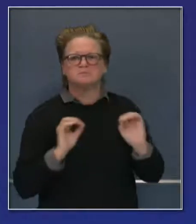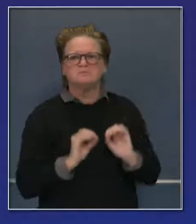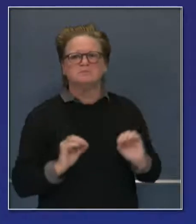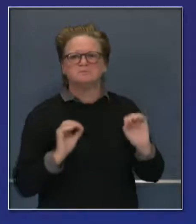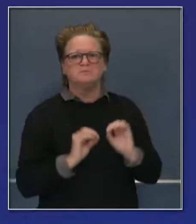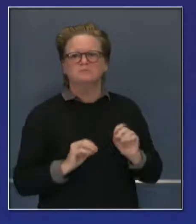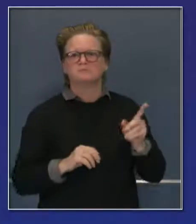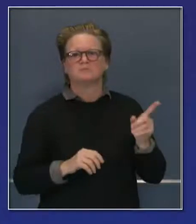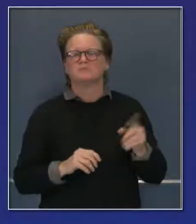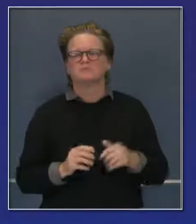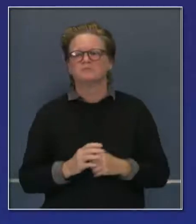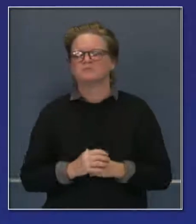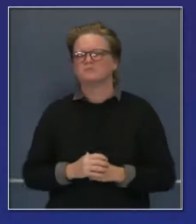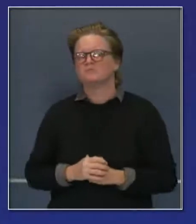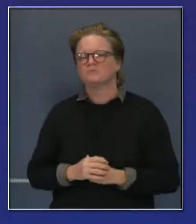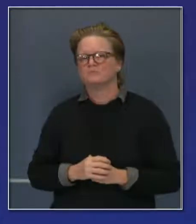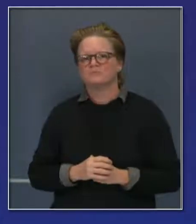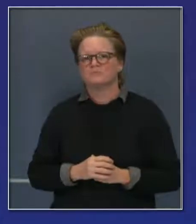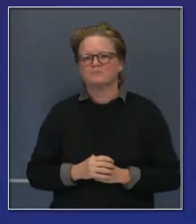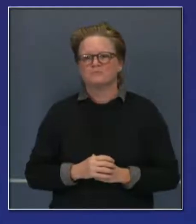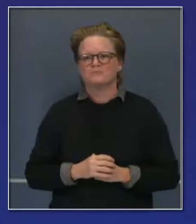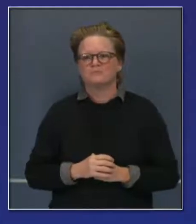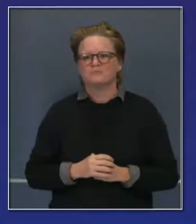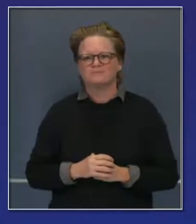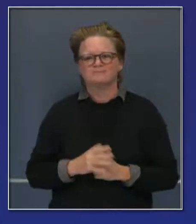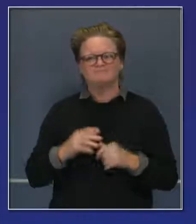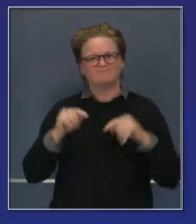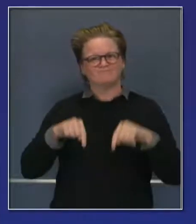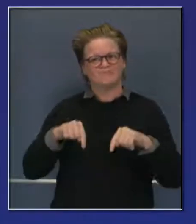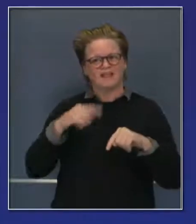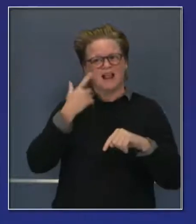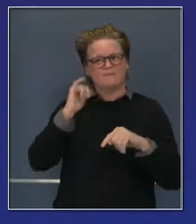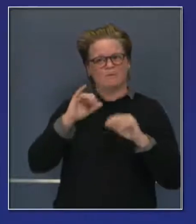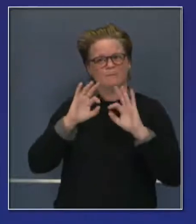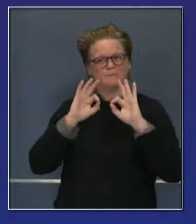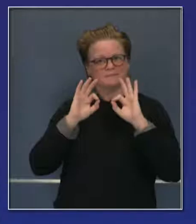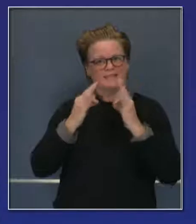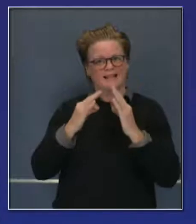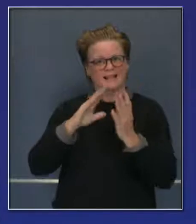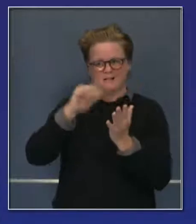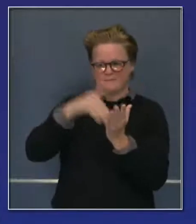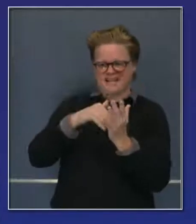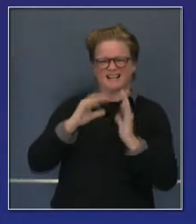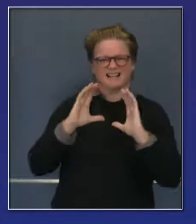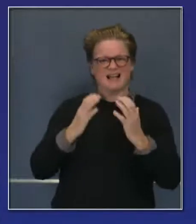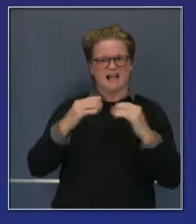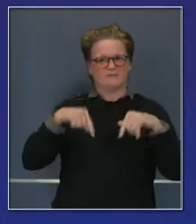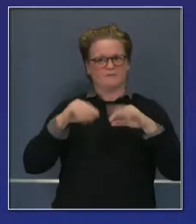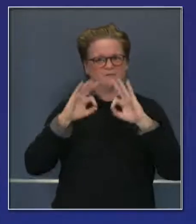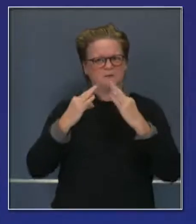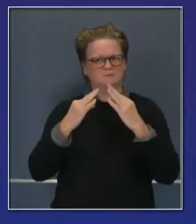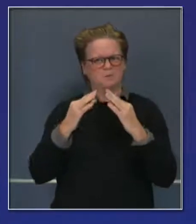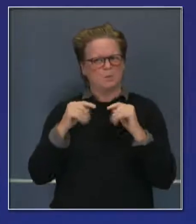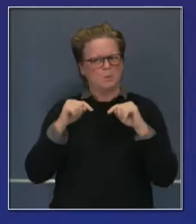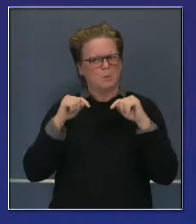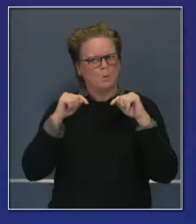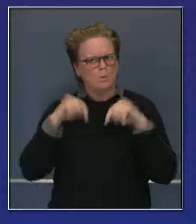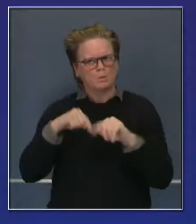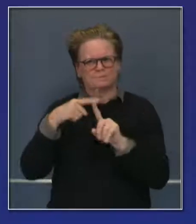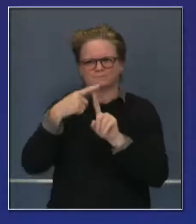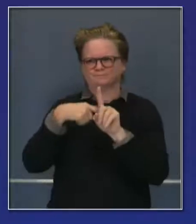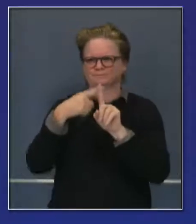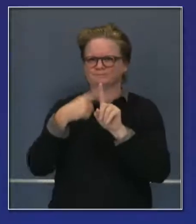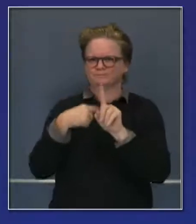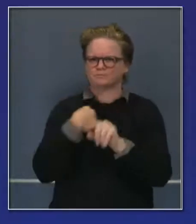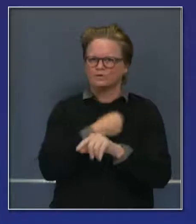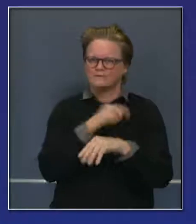for middle-income families, subsidies on a monthly basis, first in the nation, to help